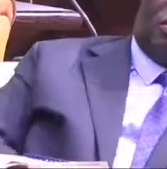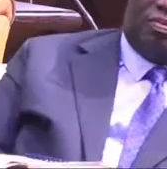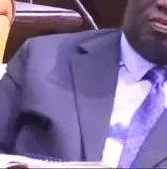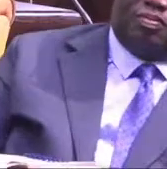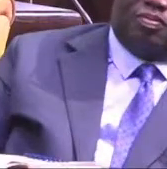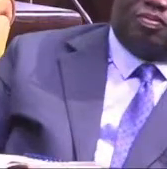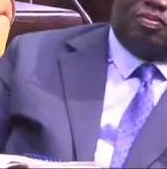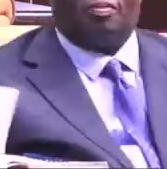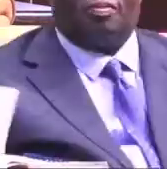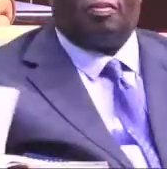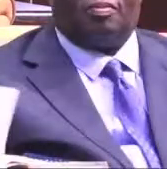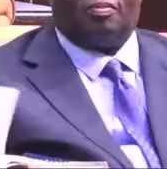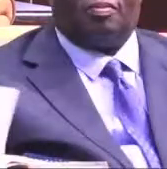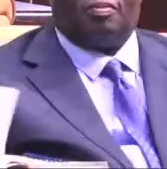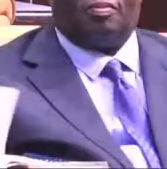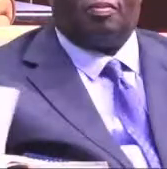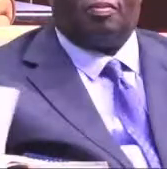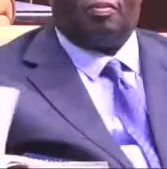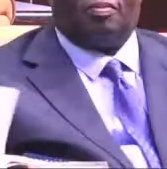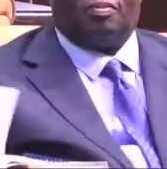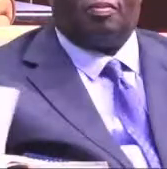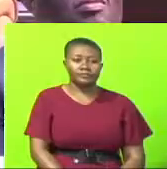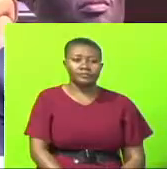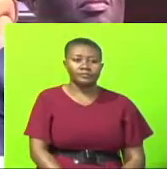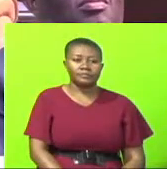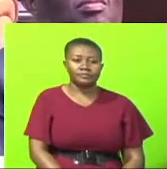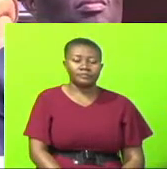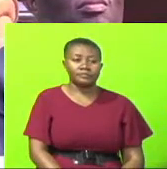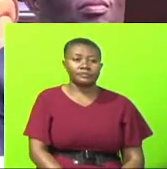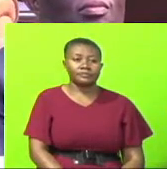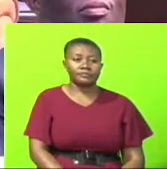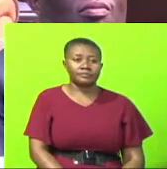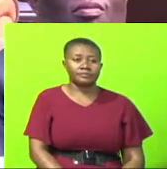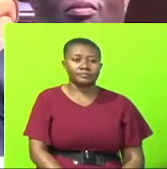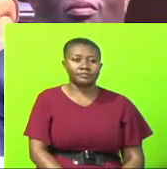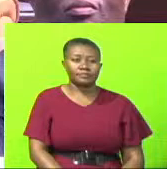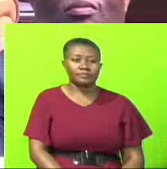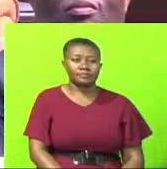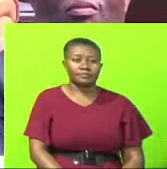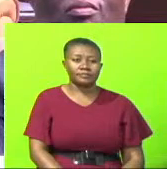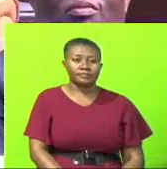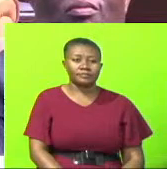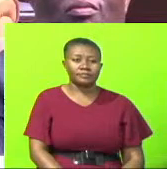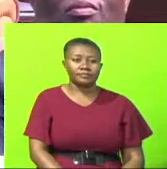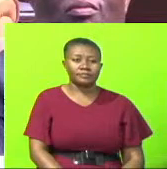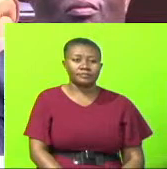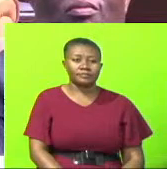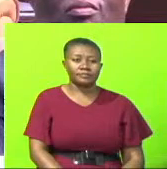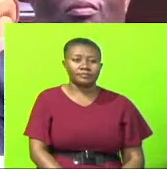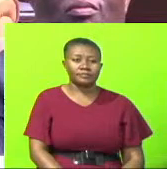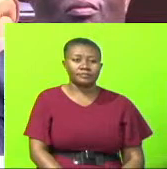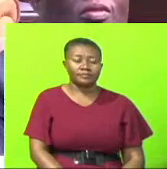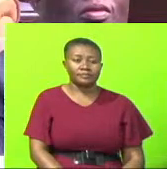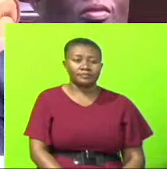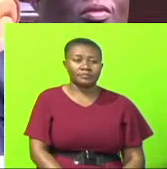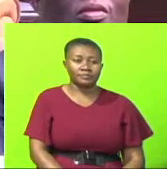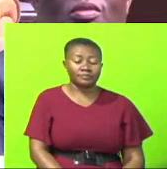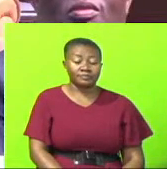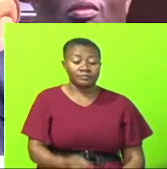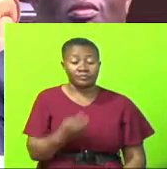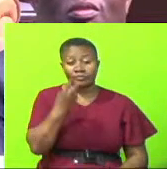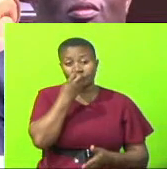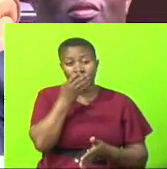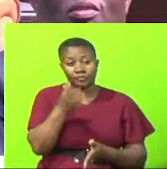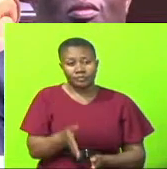party and went ahead to tell the Speaker that they had removed him. Mr. Speaker, what we